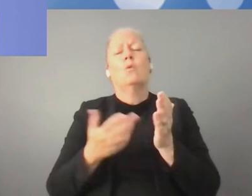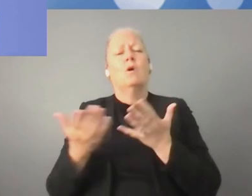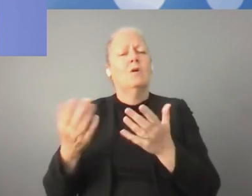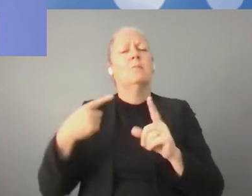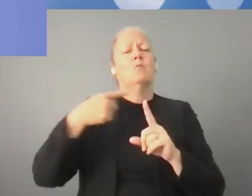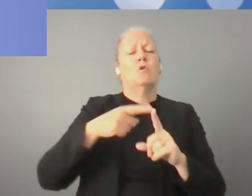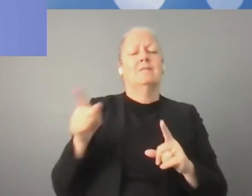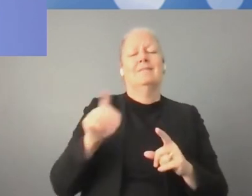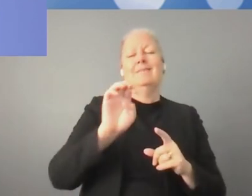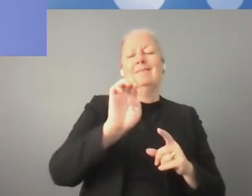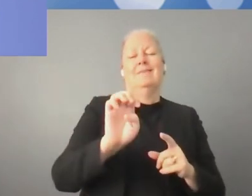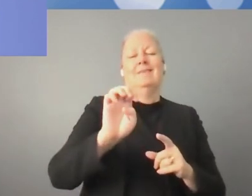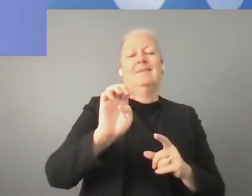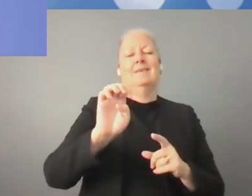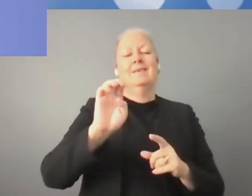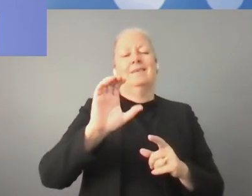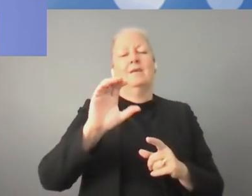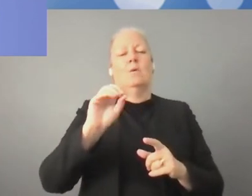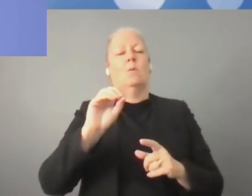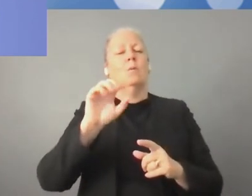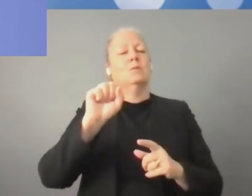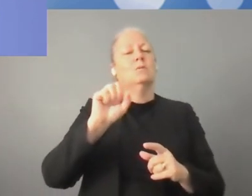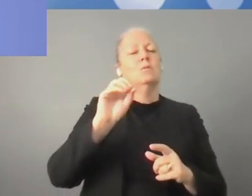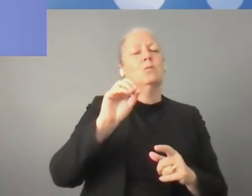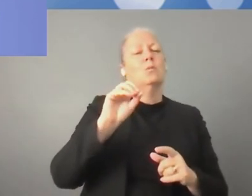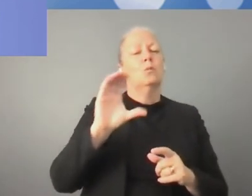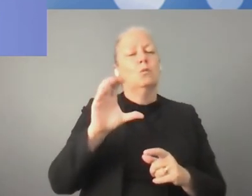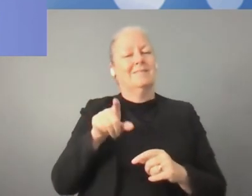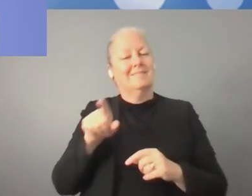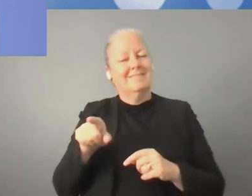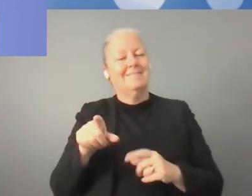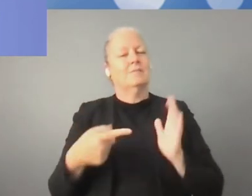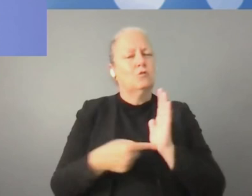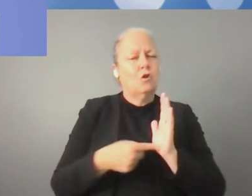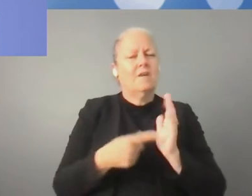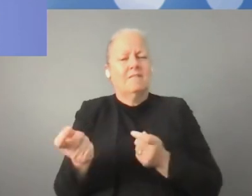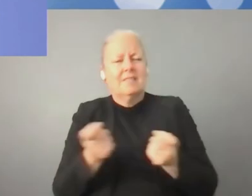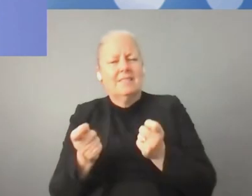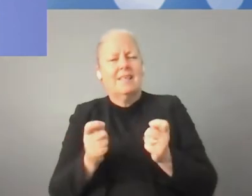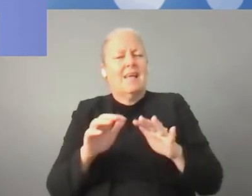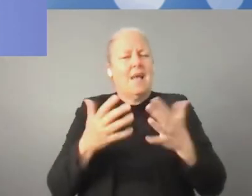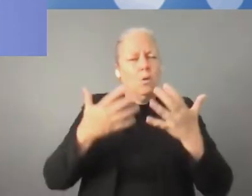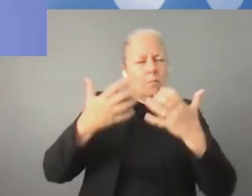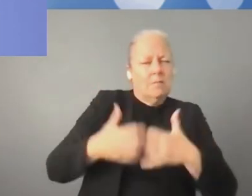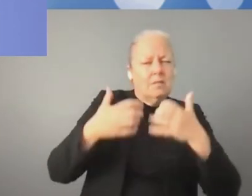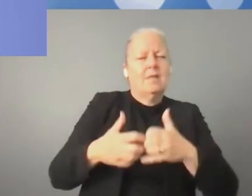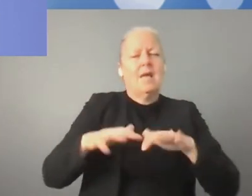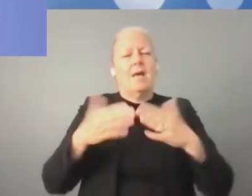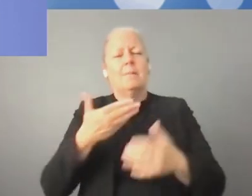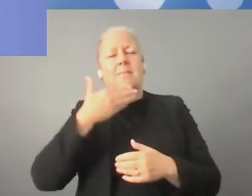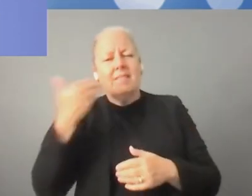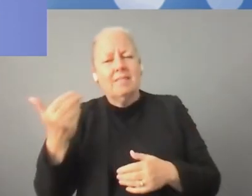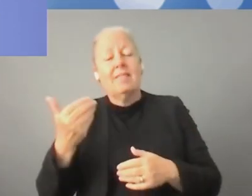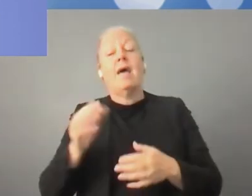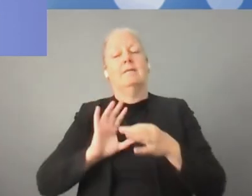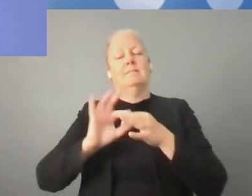experiences and knowledge and how technology could be better uh helping to achieve sustainable development goals uh